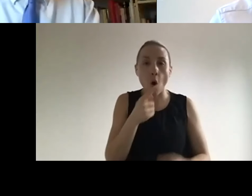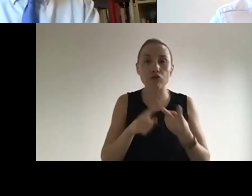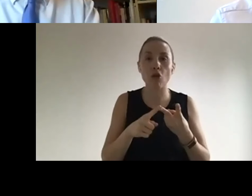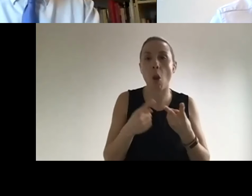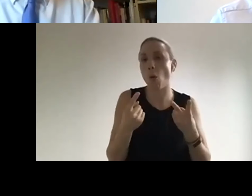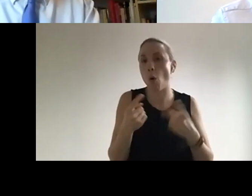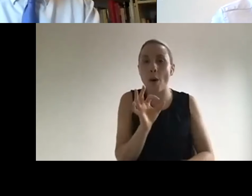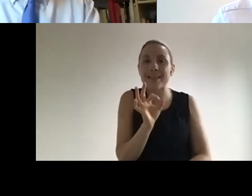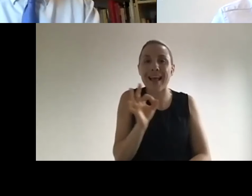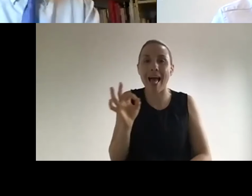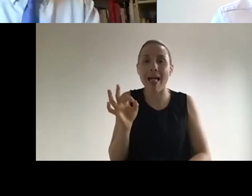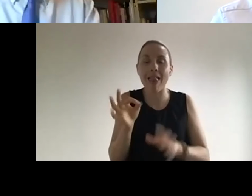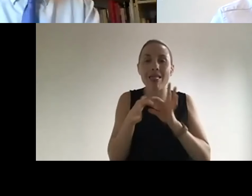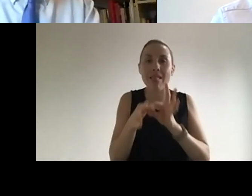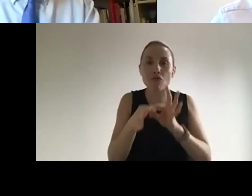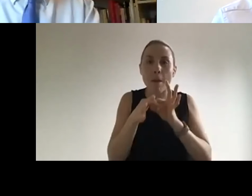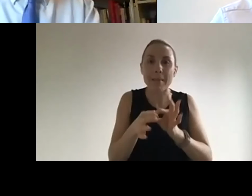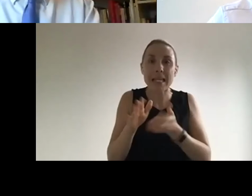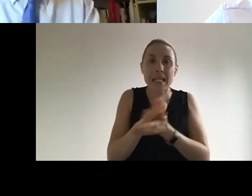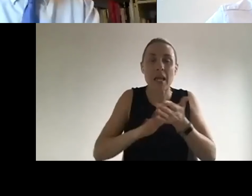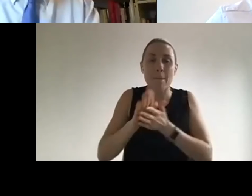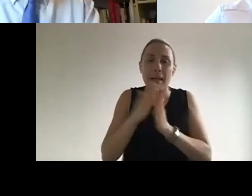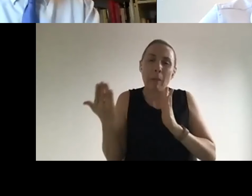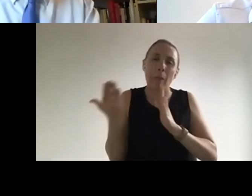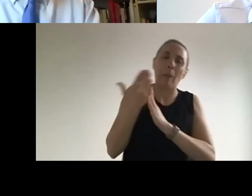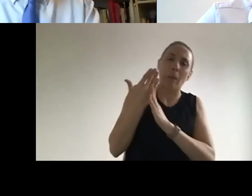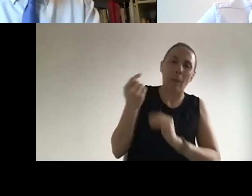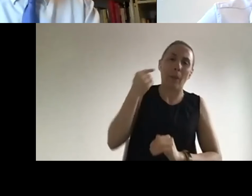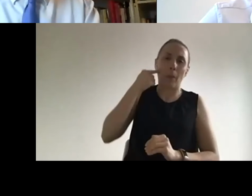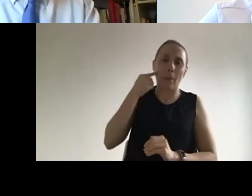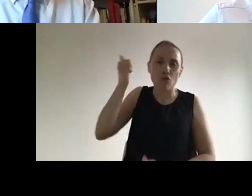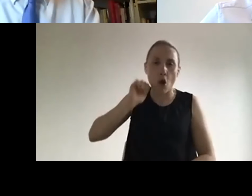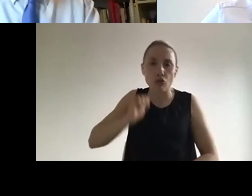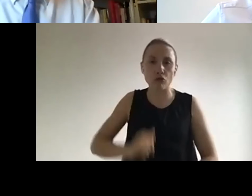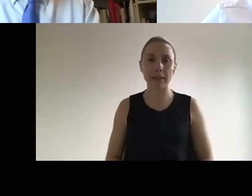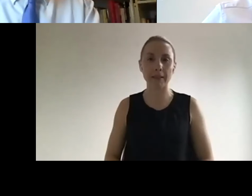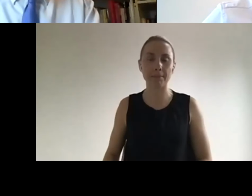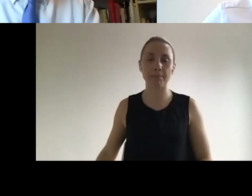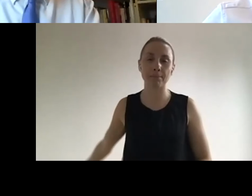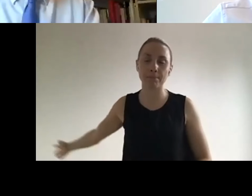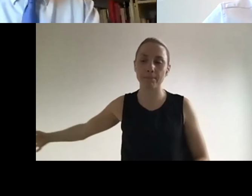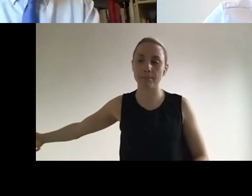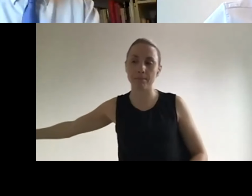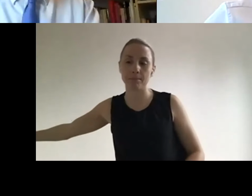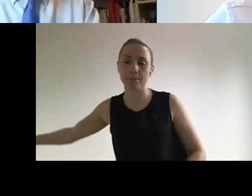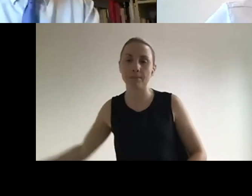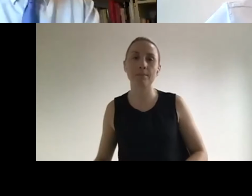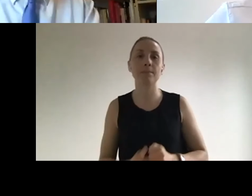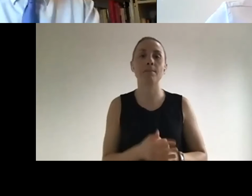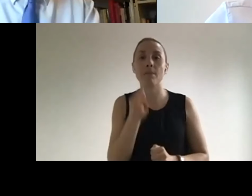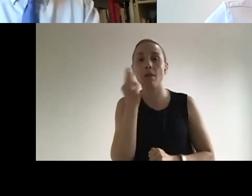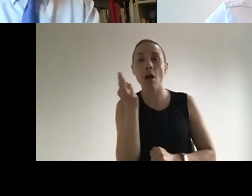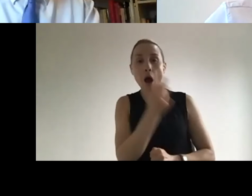will involve invasive surgery. So I was wondering if you could comment on, you know, what would you sort of